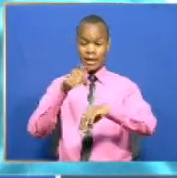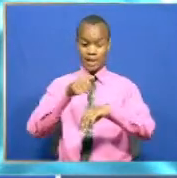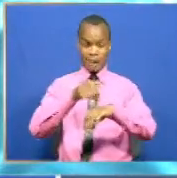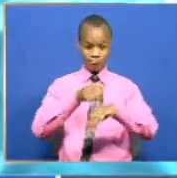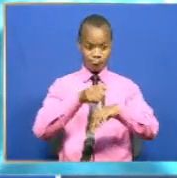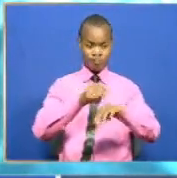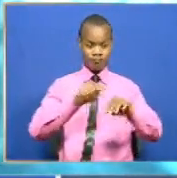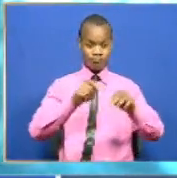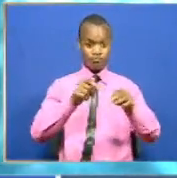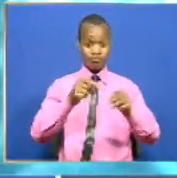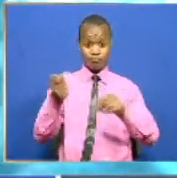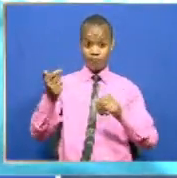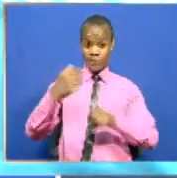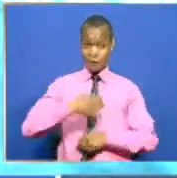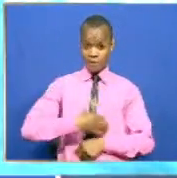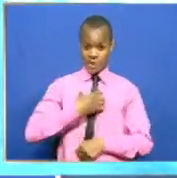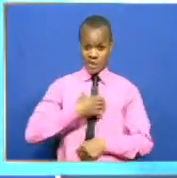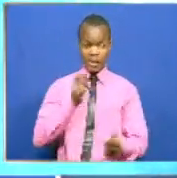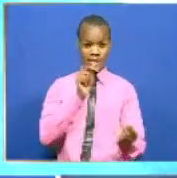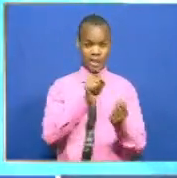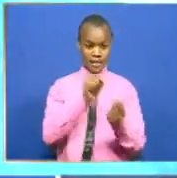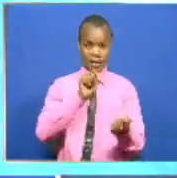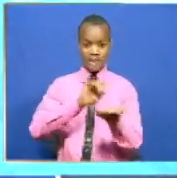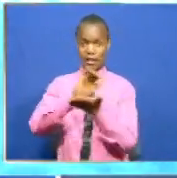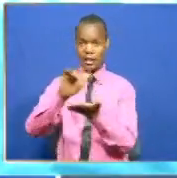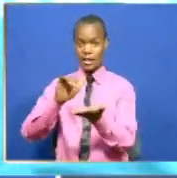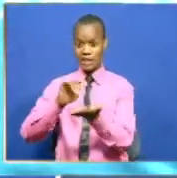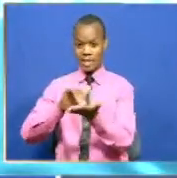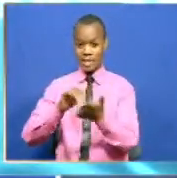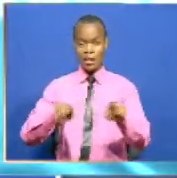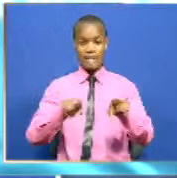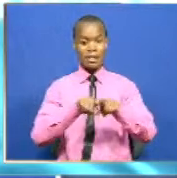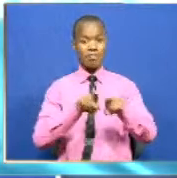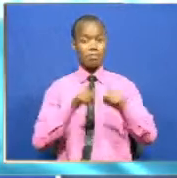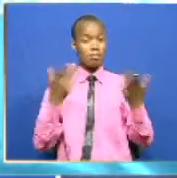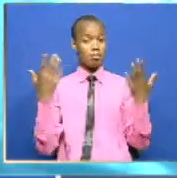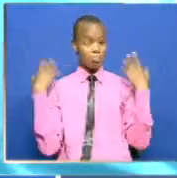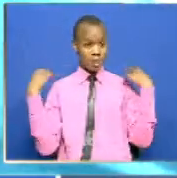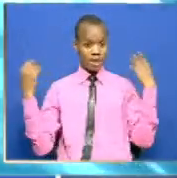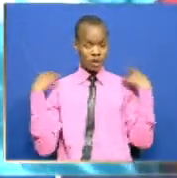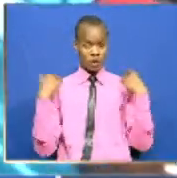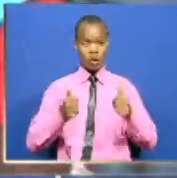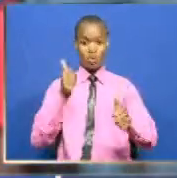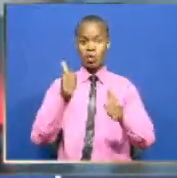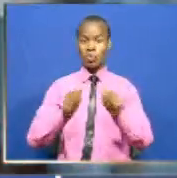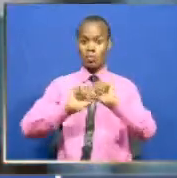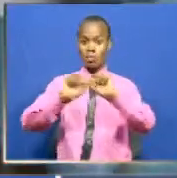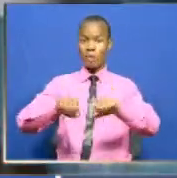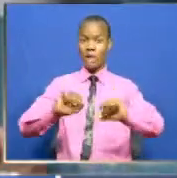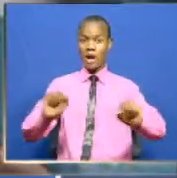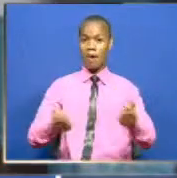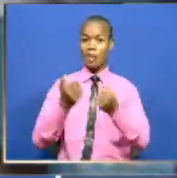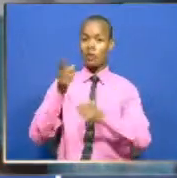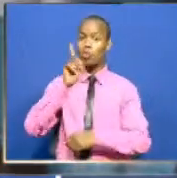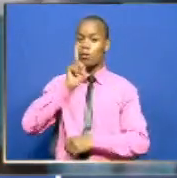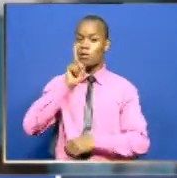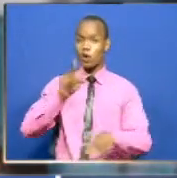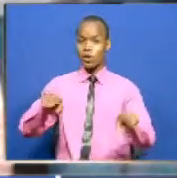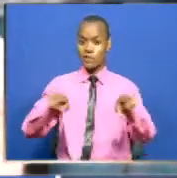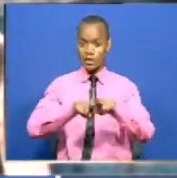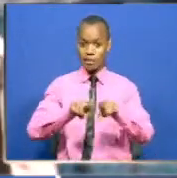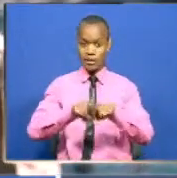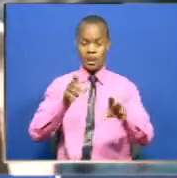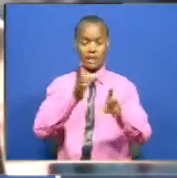center this day, and it's an exercise that is also being that will be conducted also tomorrow across